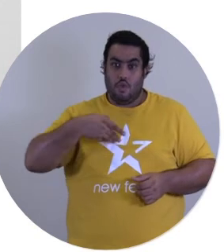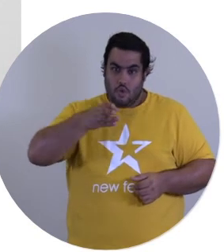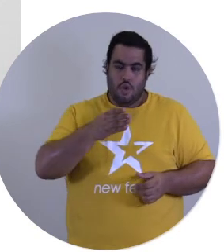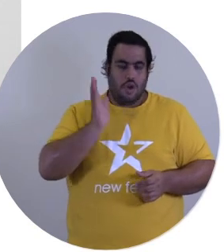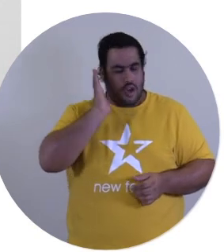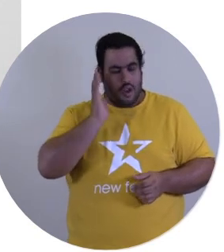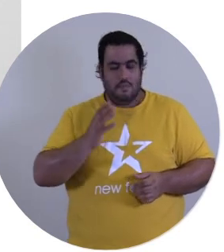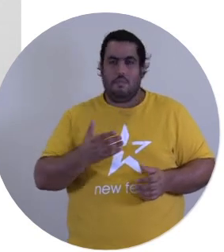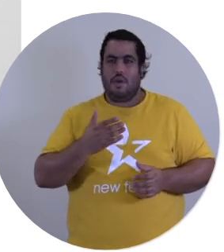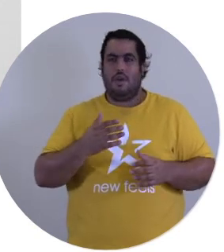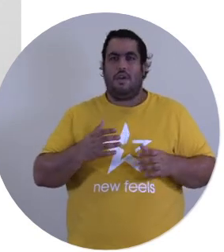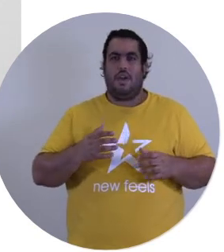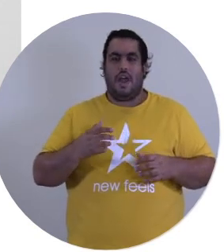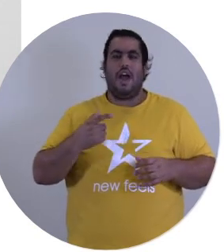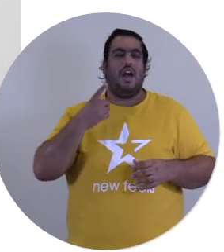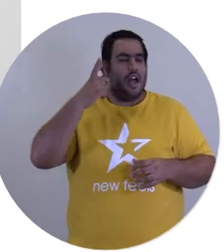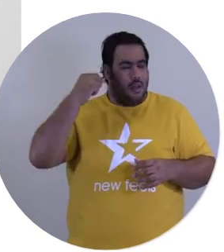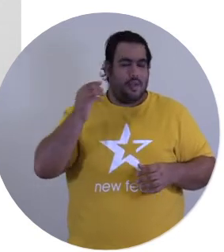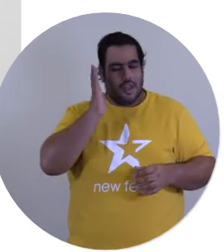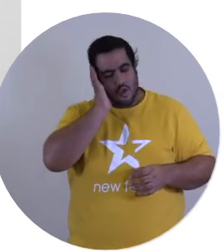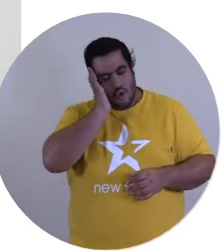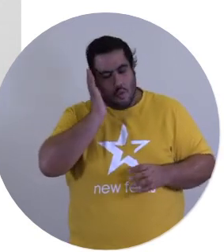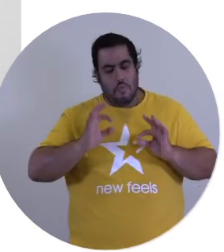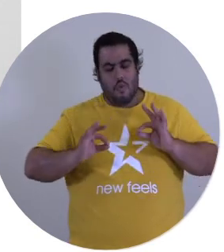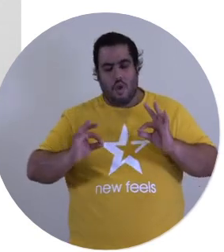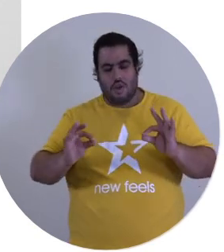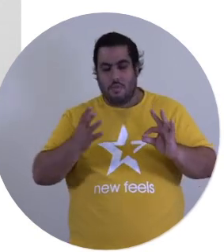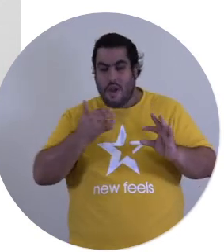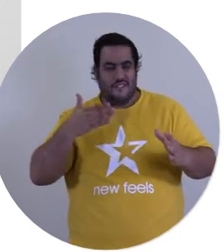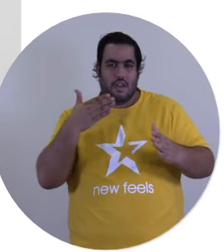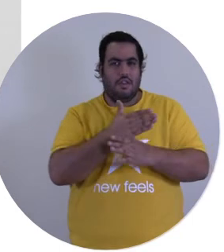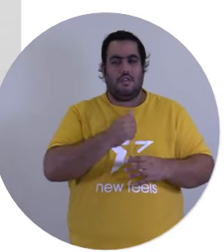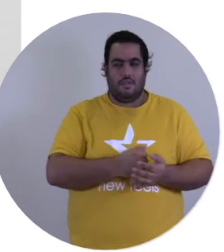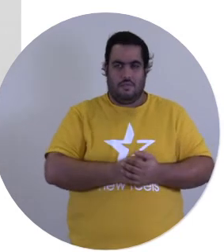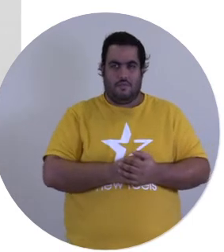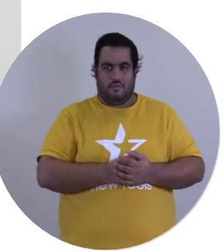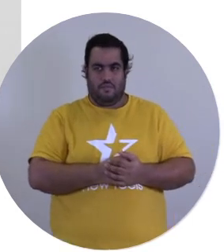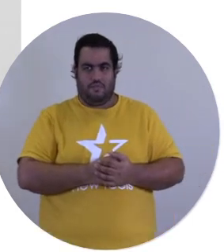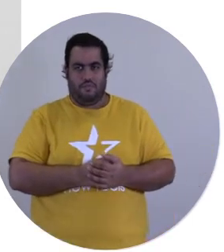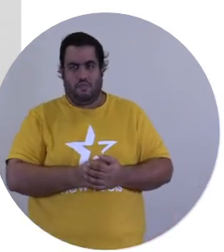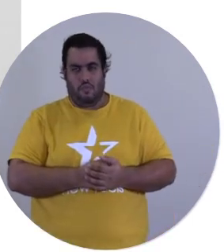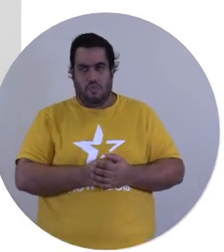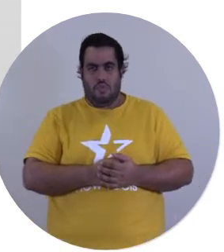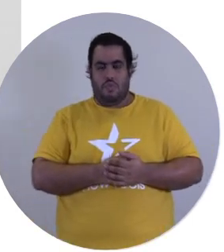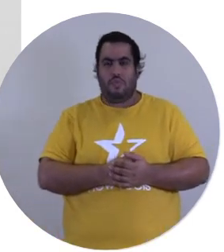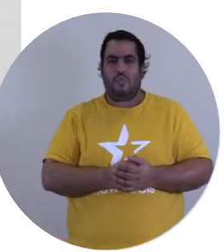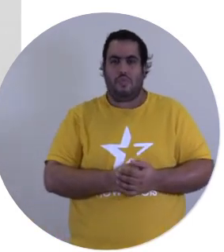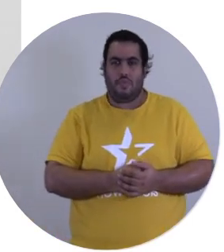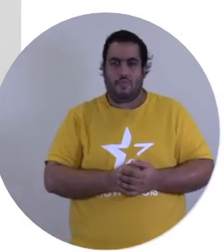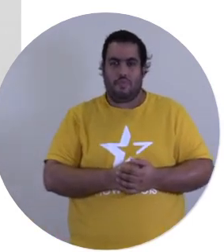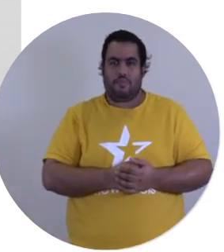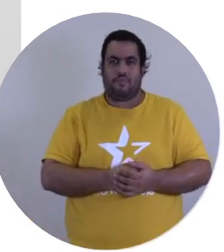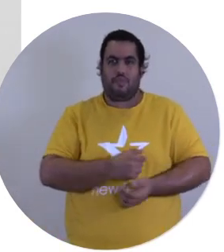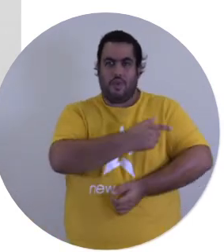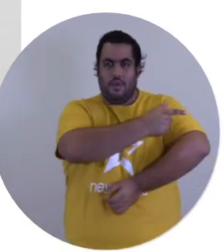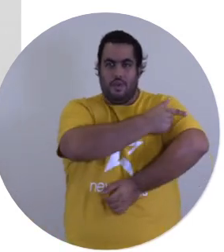has residence parking nearby. Residence parking is a parking space reserved specifically for residents in an